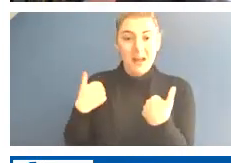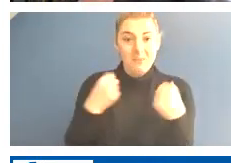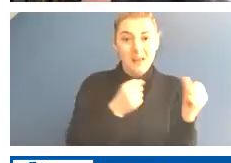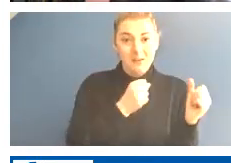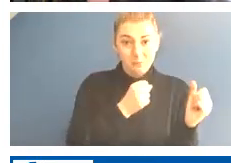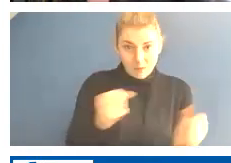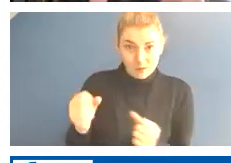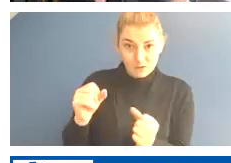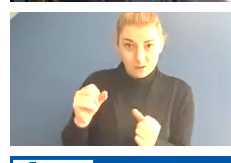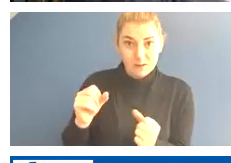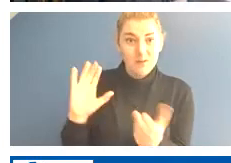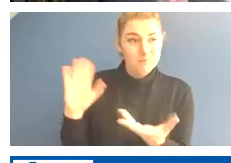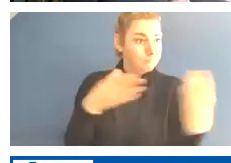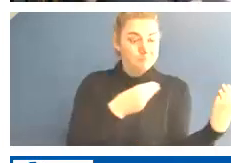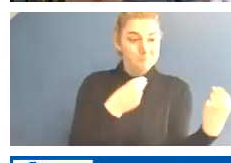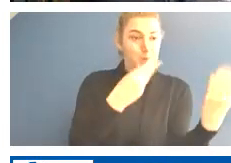back on.